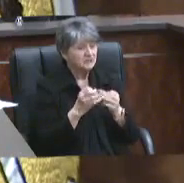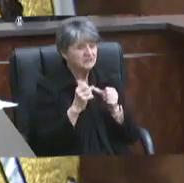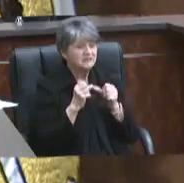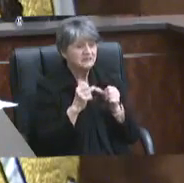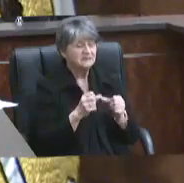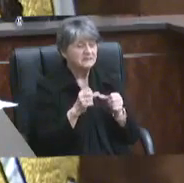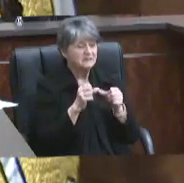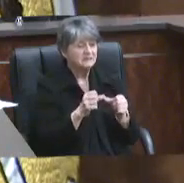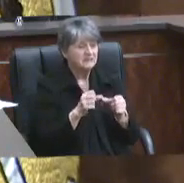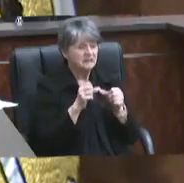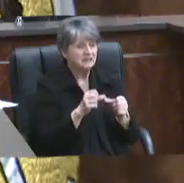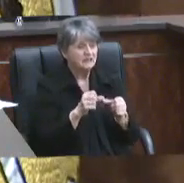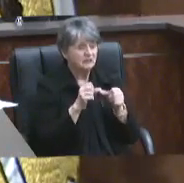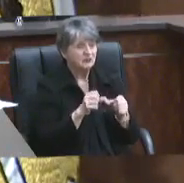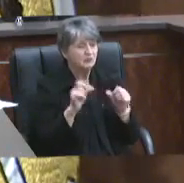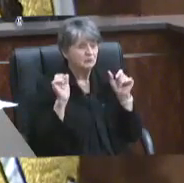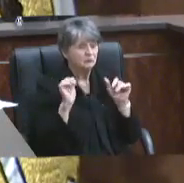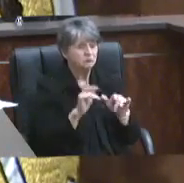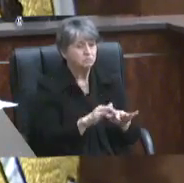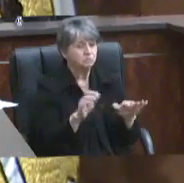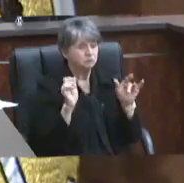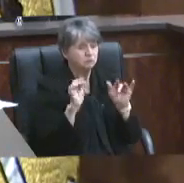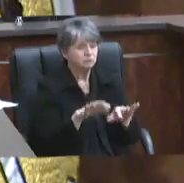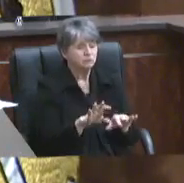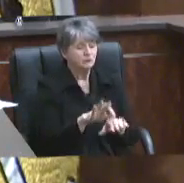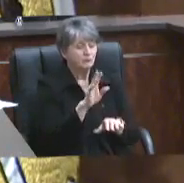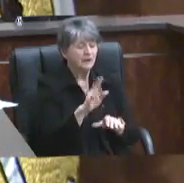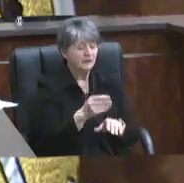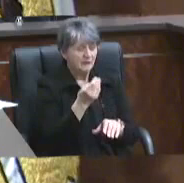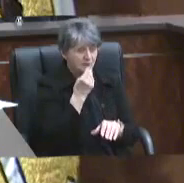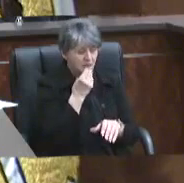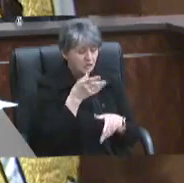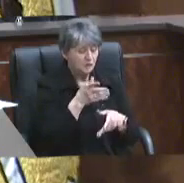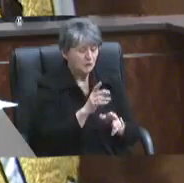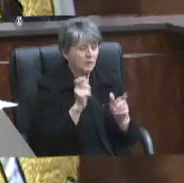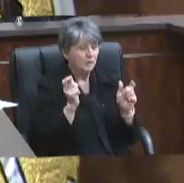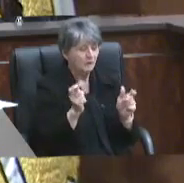up food during the holidays. We also